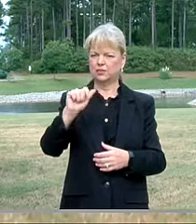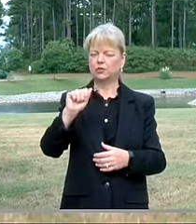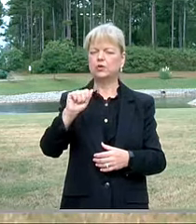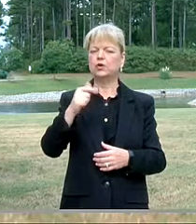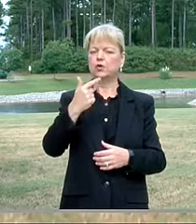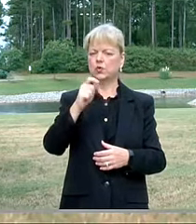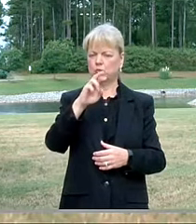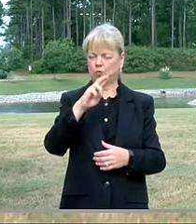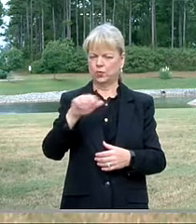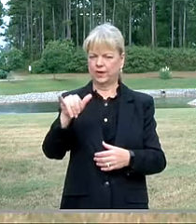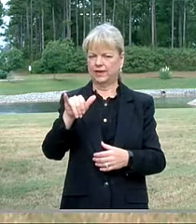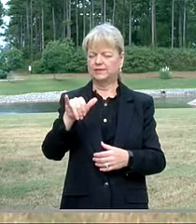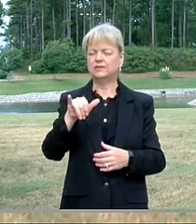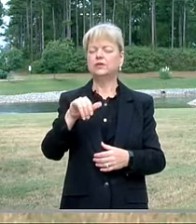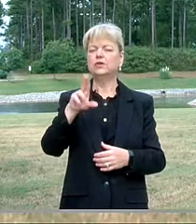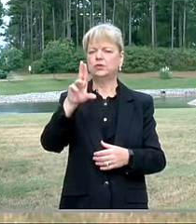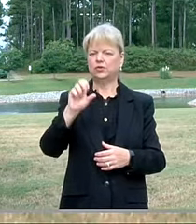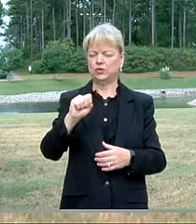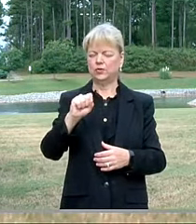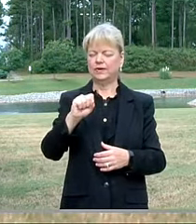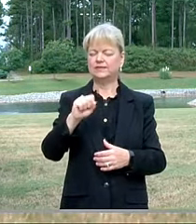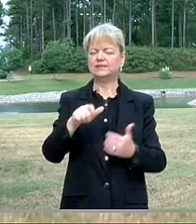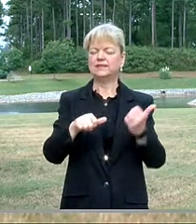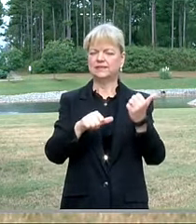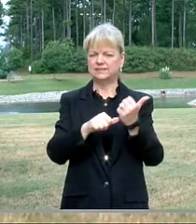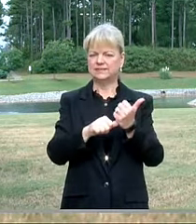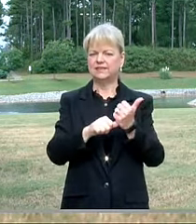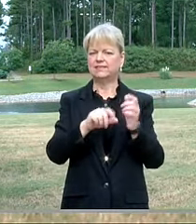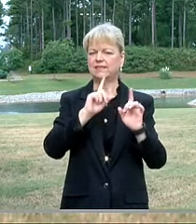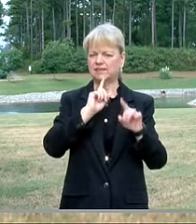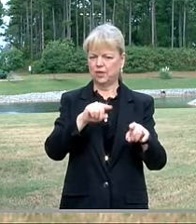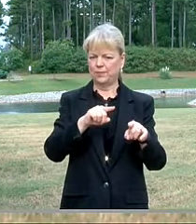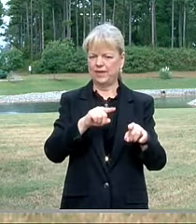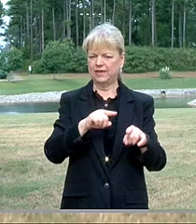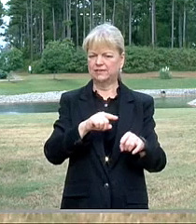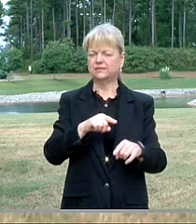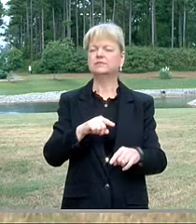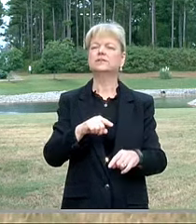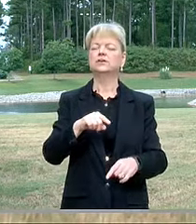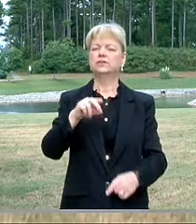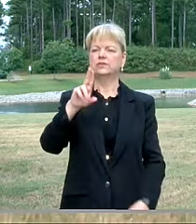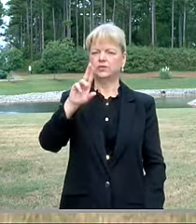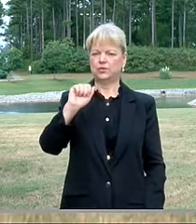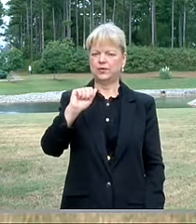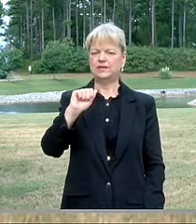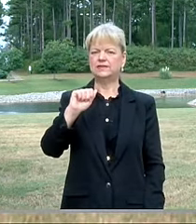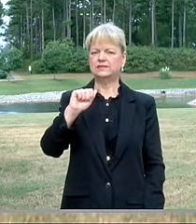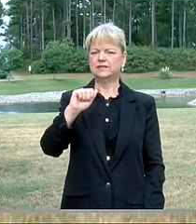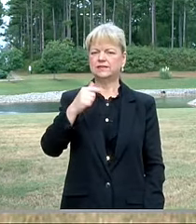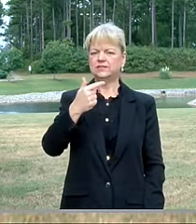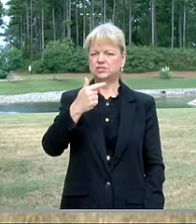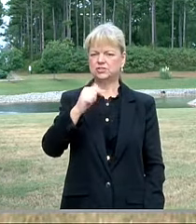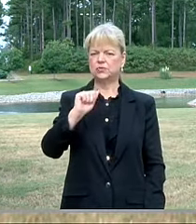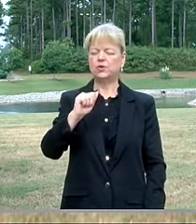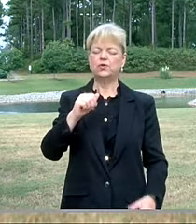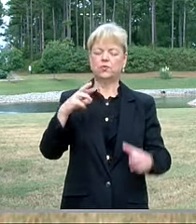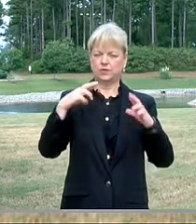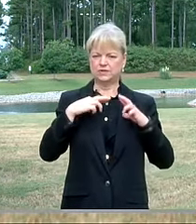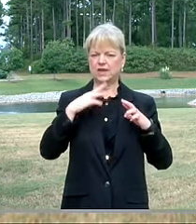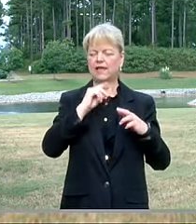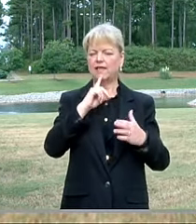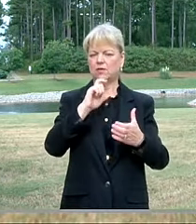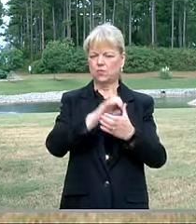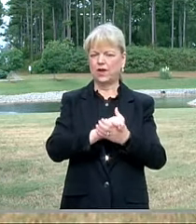General, U.S. Army Security Assistance Command. Lieutenant General Gary Spear, U.S. Army retired, and his spouse,